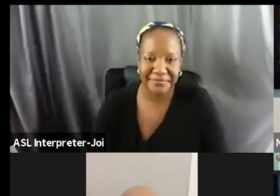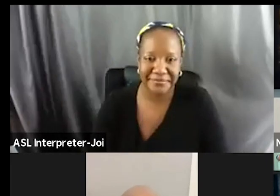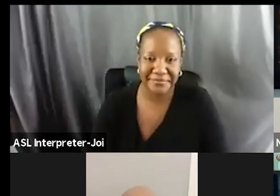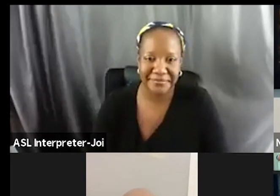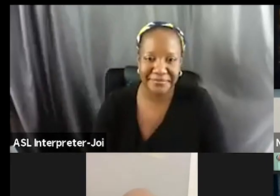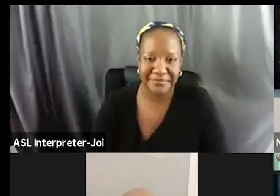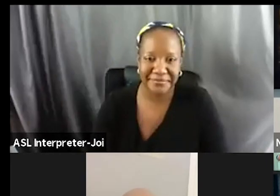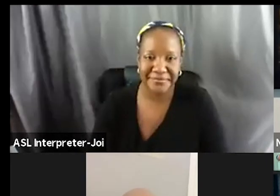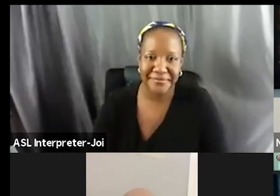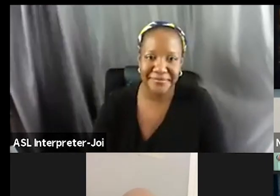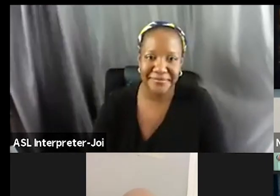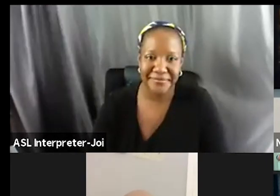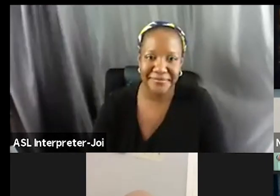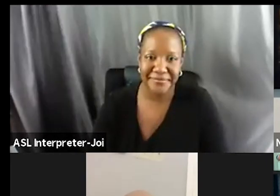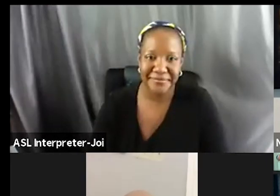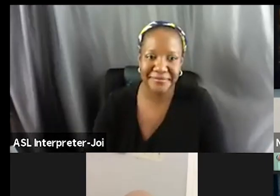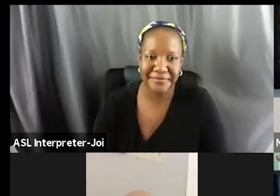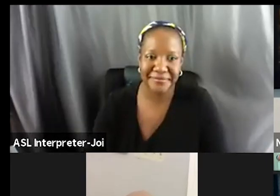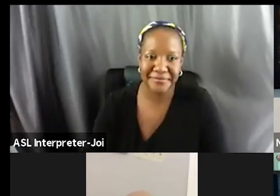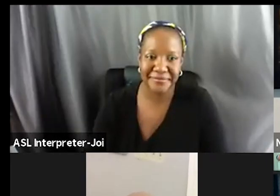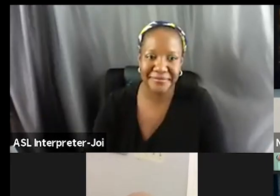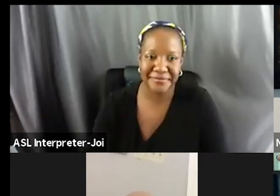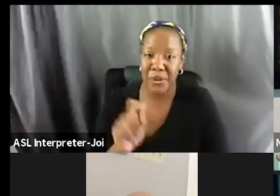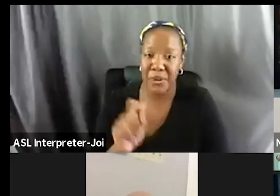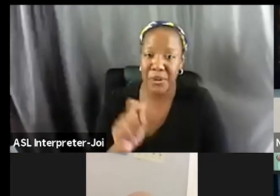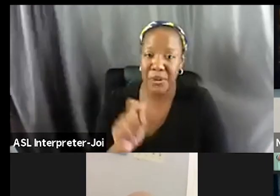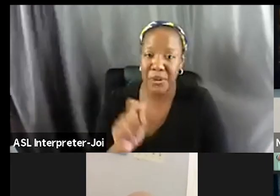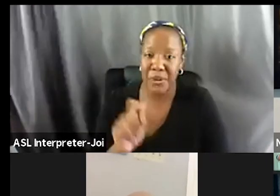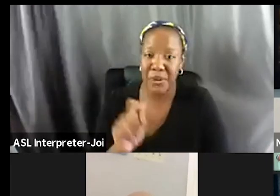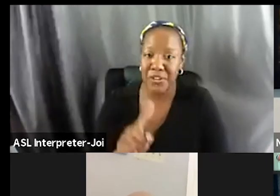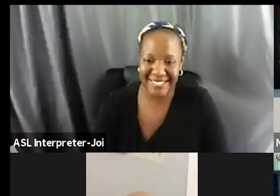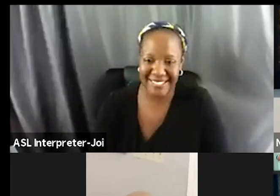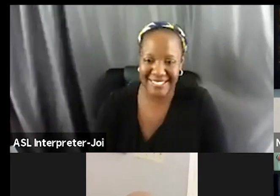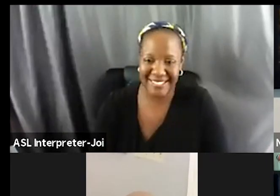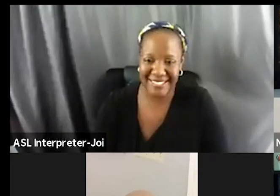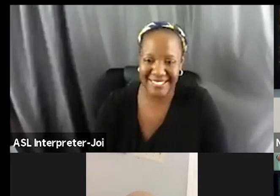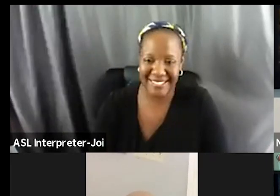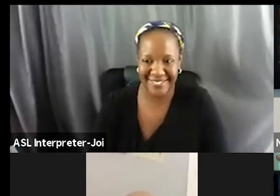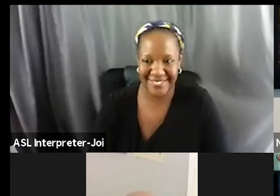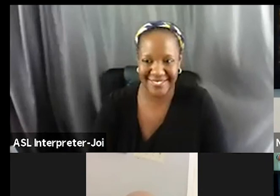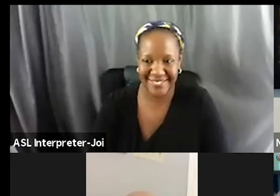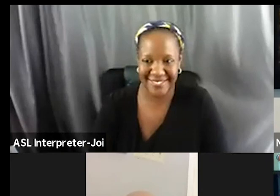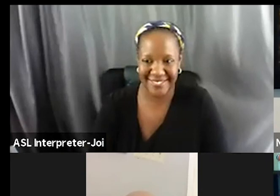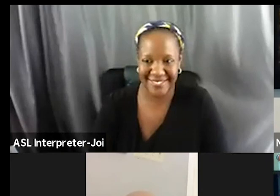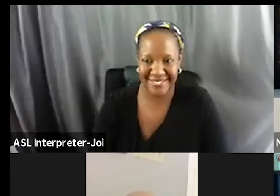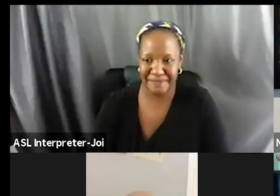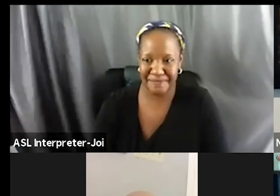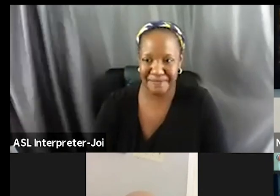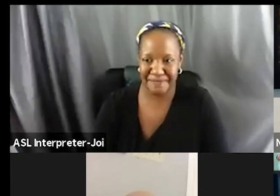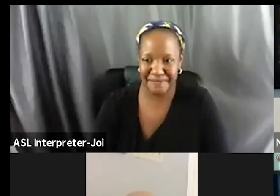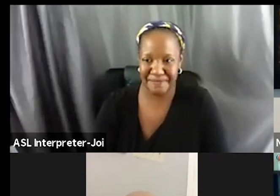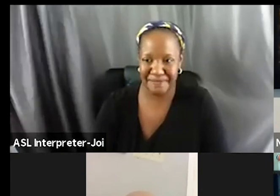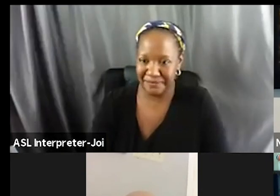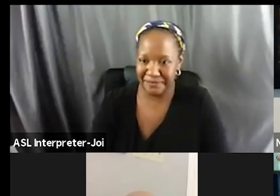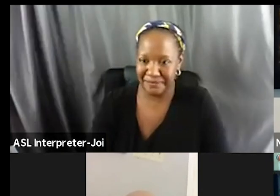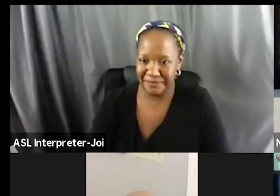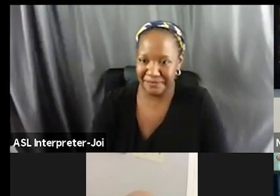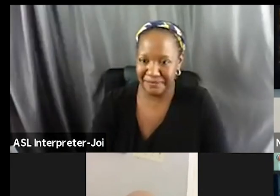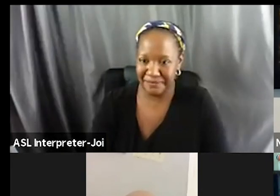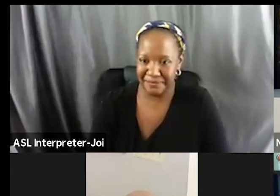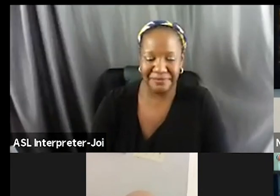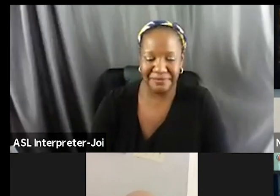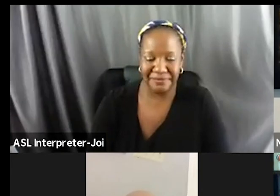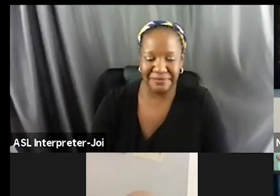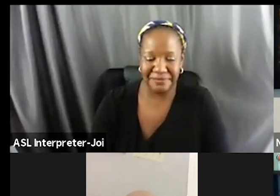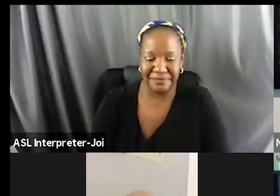And those are the 2 questions. There we go. I have to admit, the one thing with the idea of adding graphics to add to the